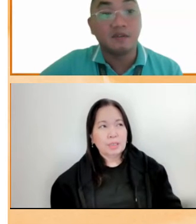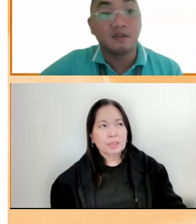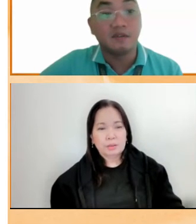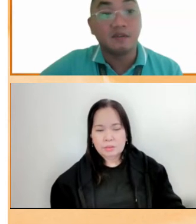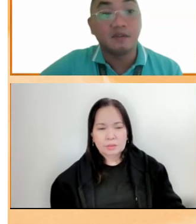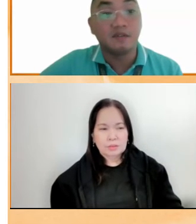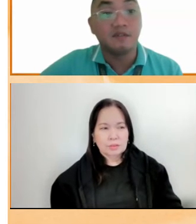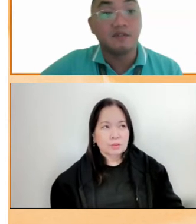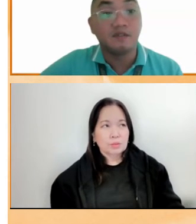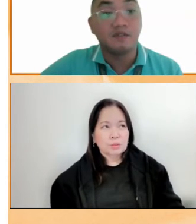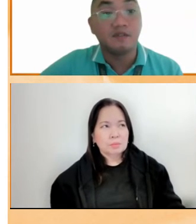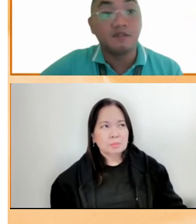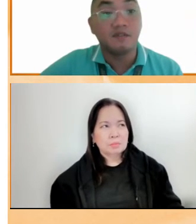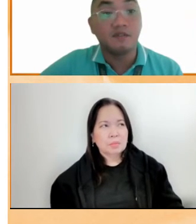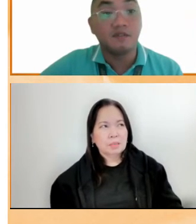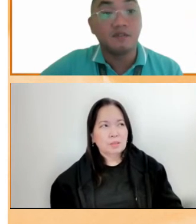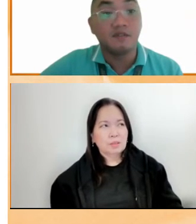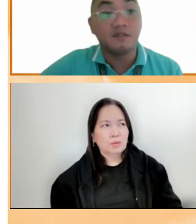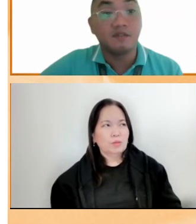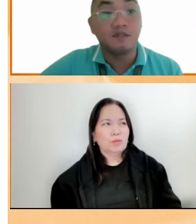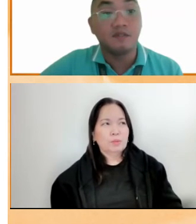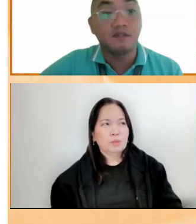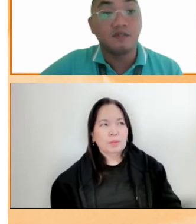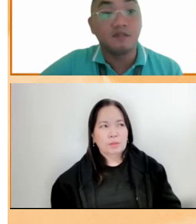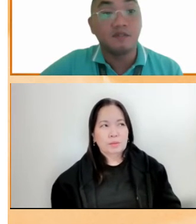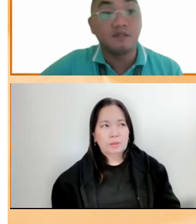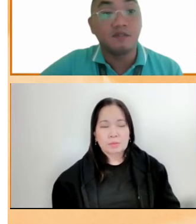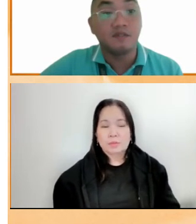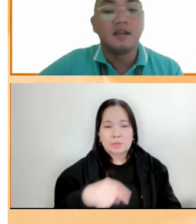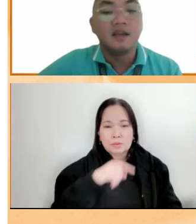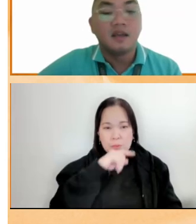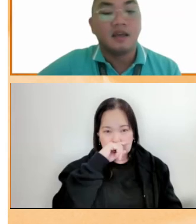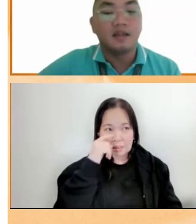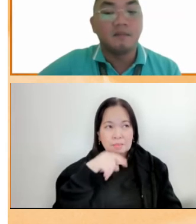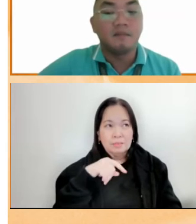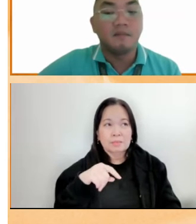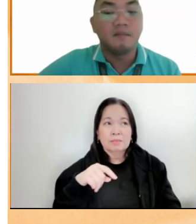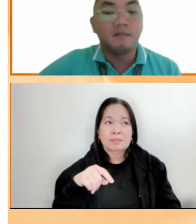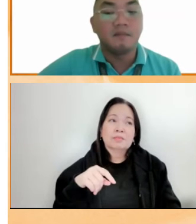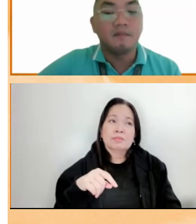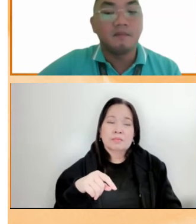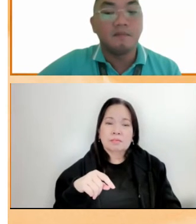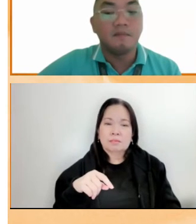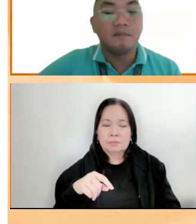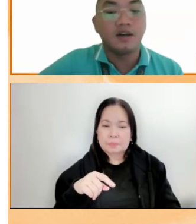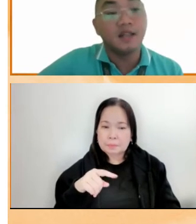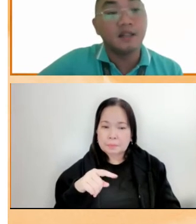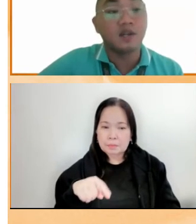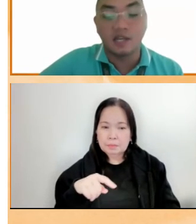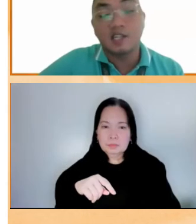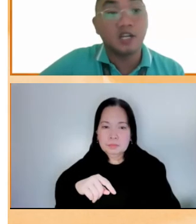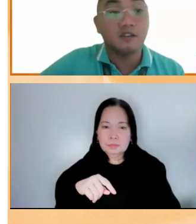of events because this also channel and become a conduit